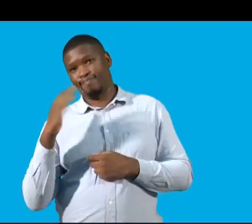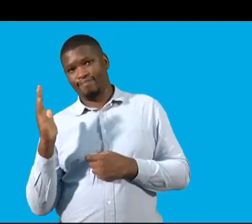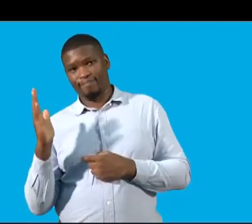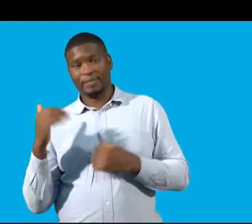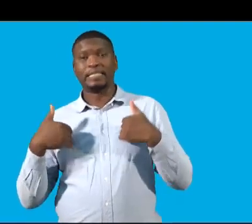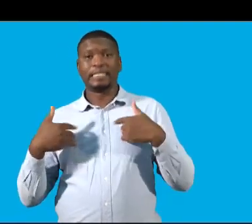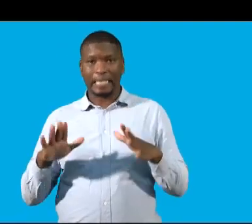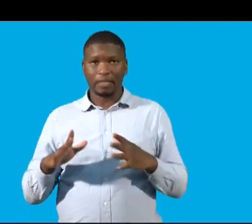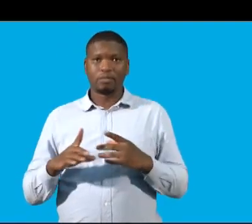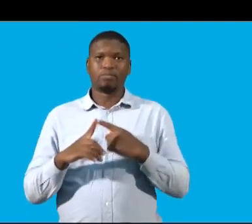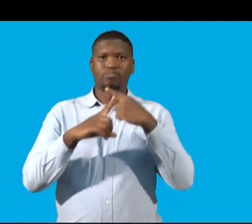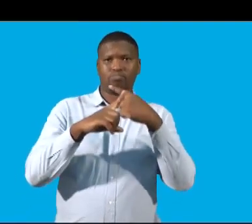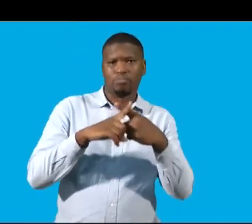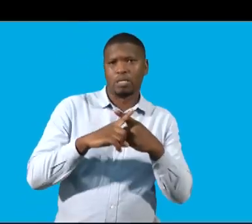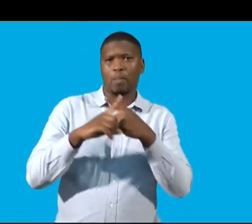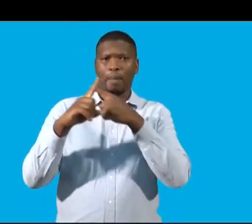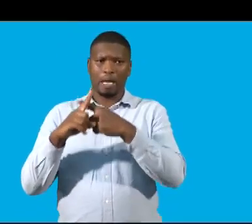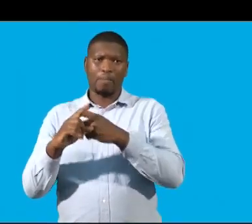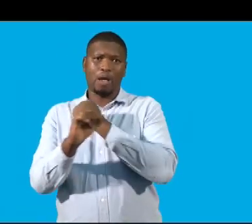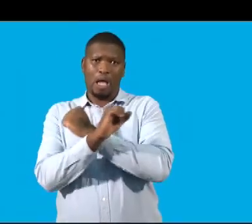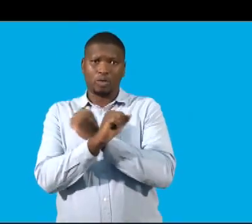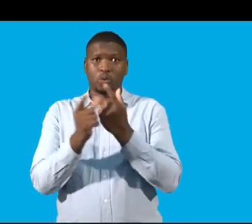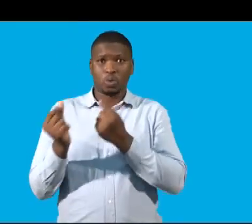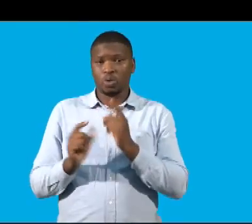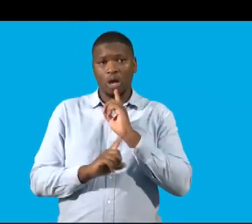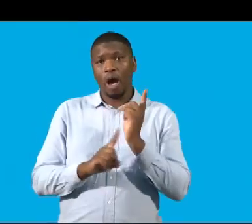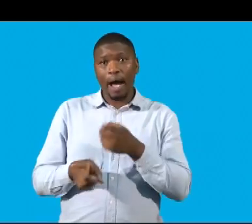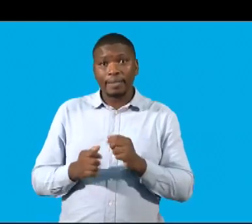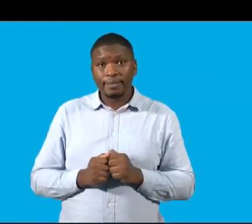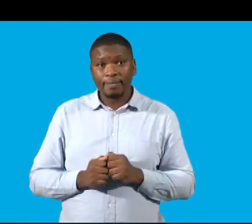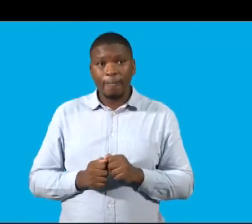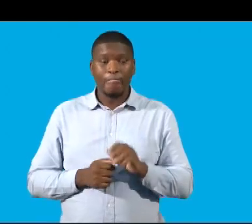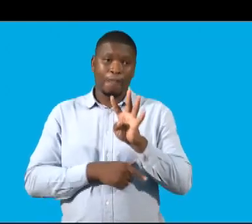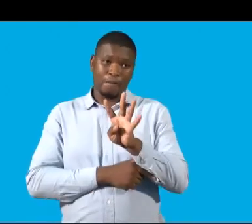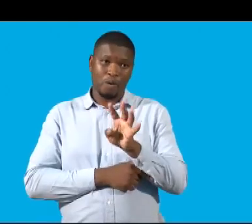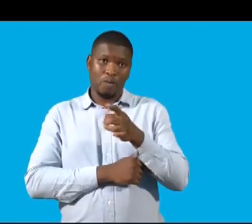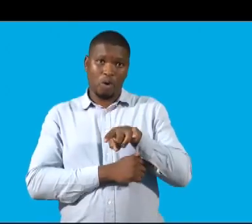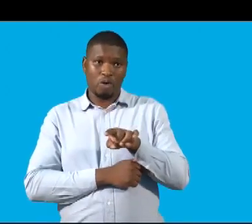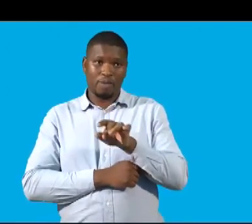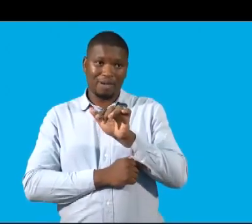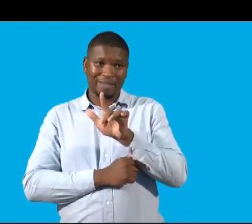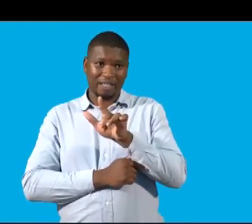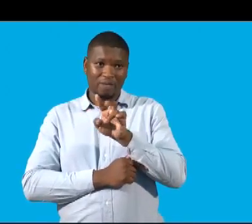2,711,662,406X, and when we multiply our values here, we are going to get